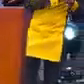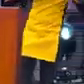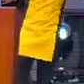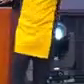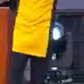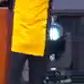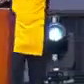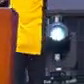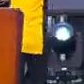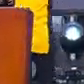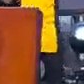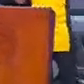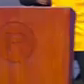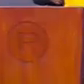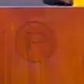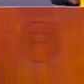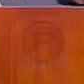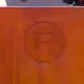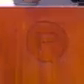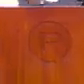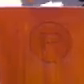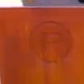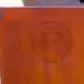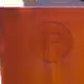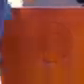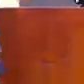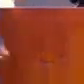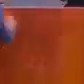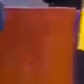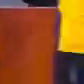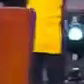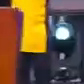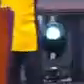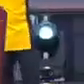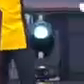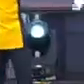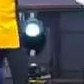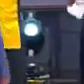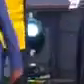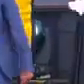ra I didn't hear you I didn't hear you